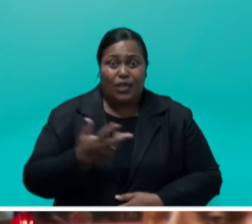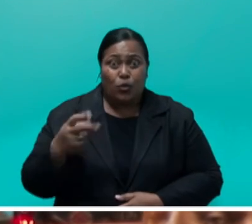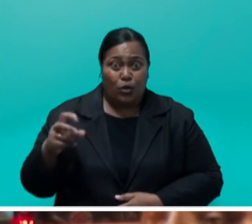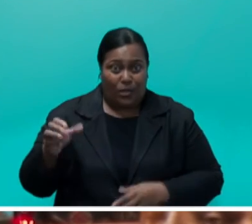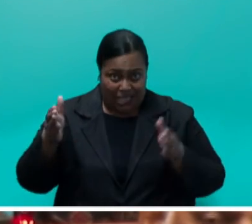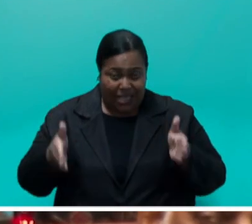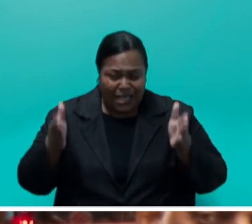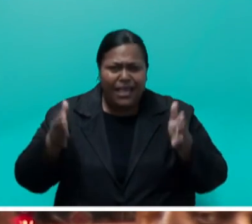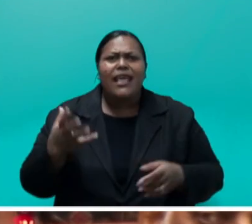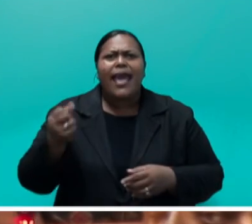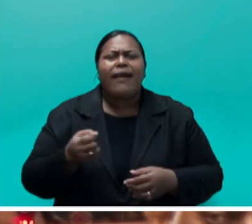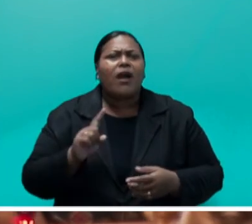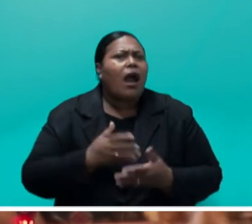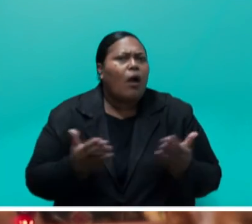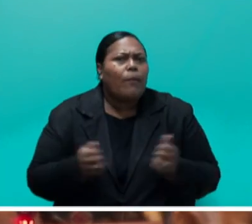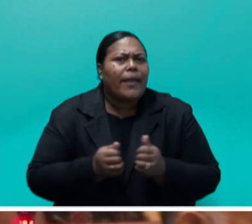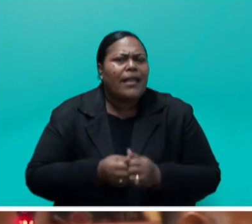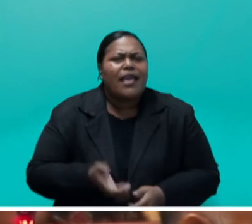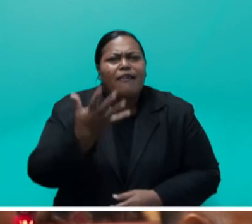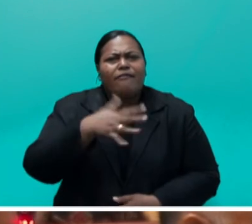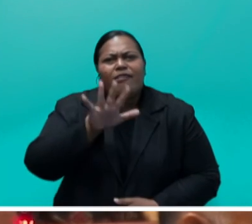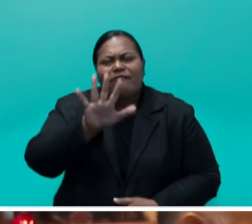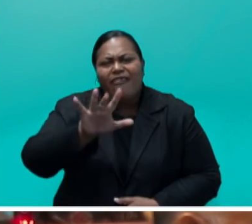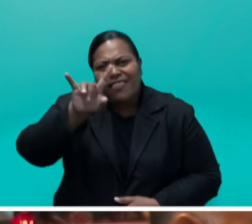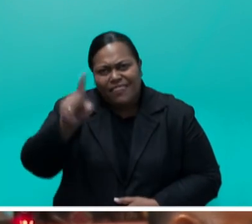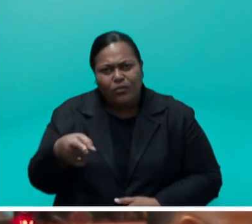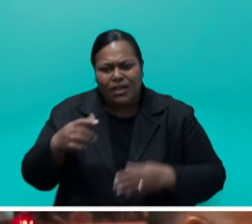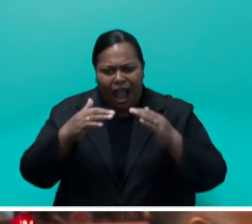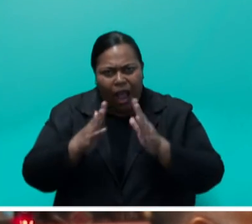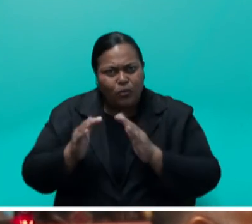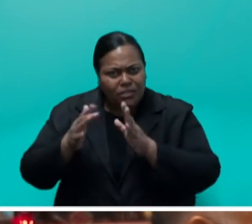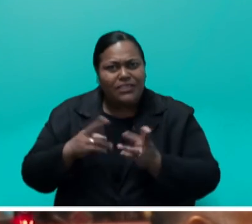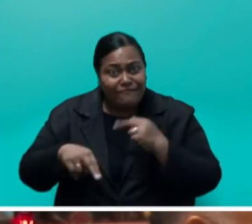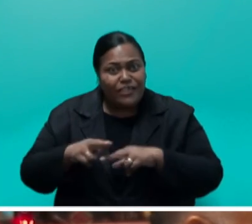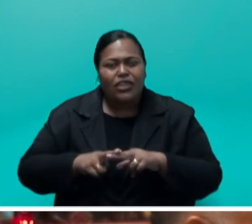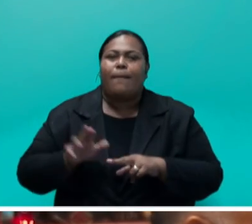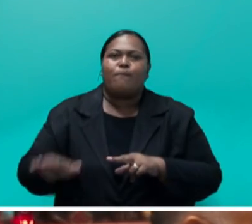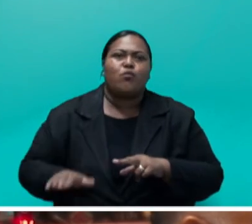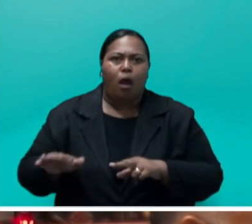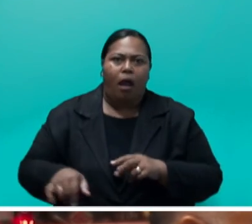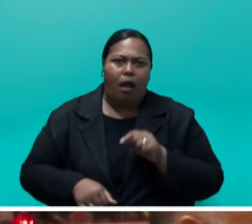there are approximately 55,000 households in Fiji that are living in poverty.